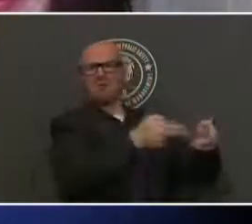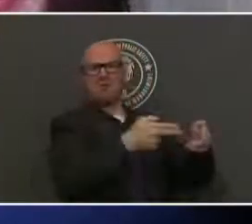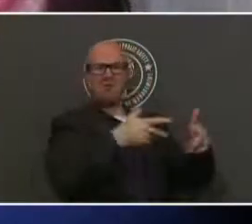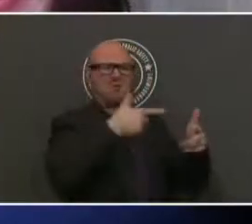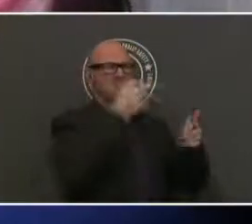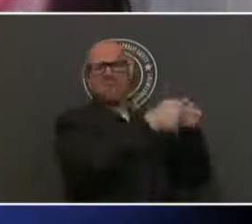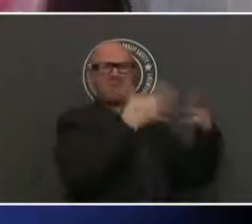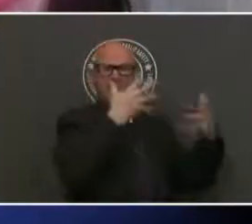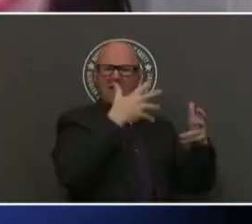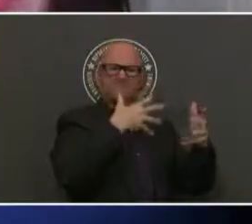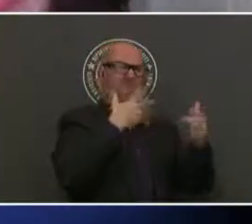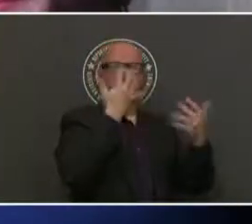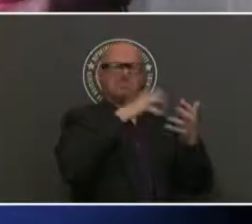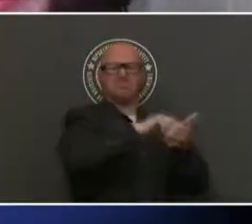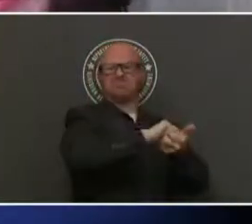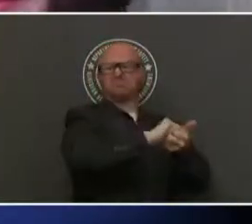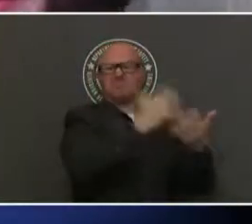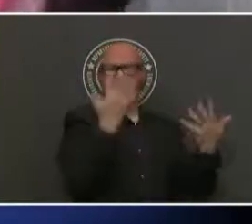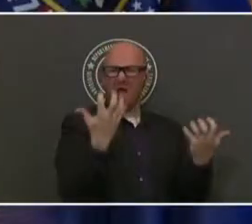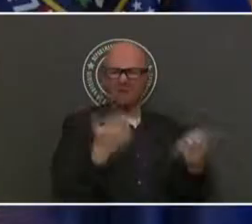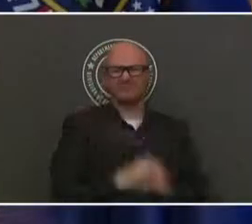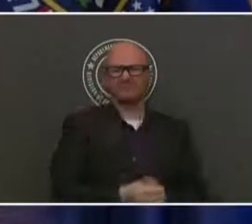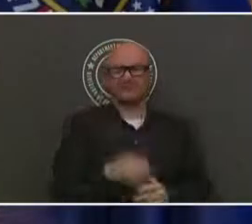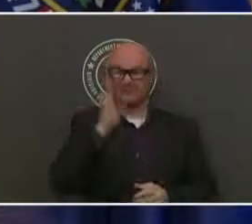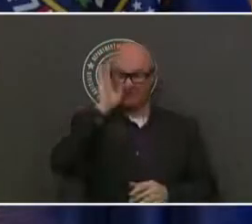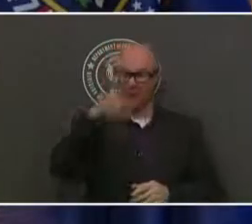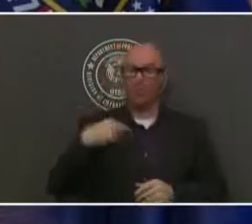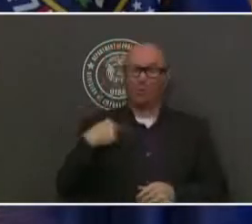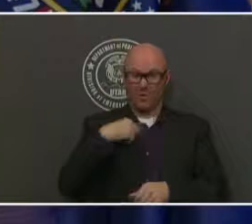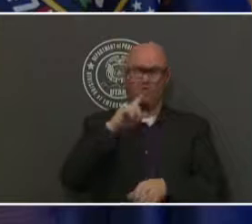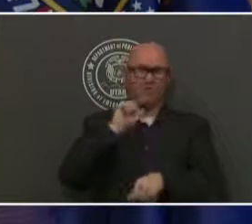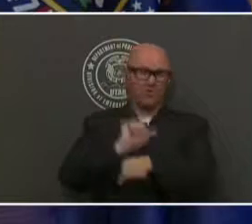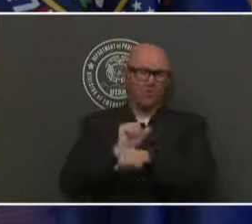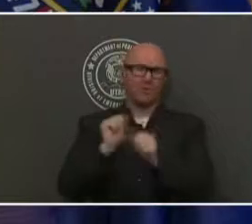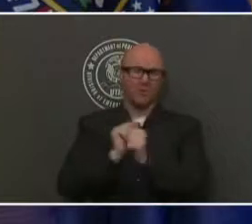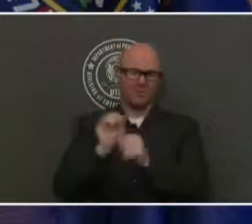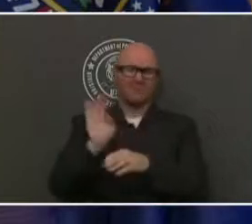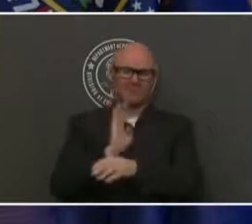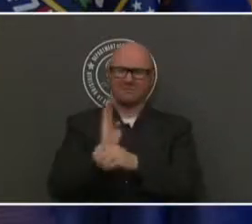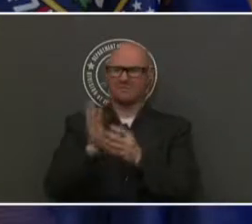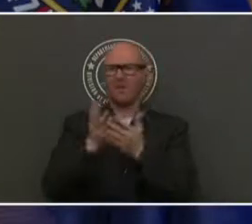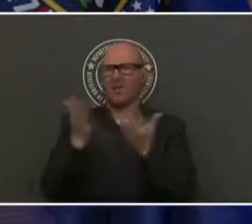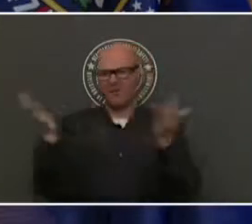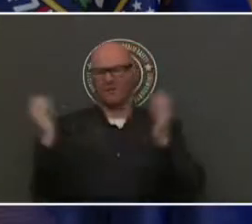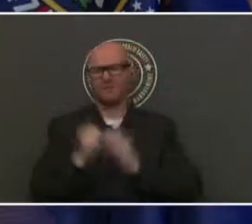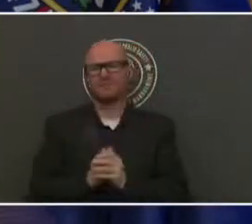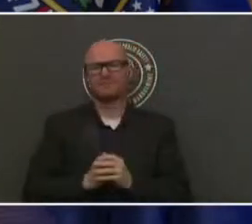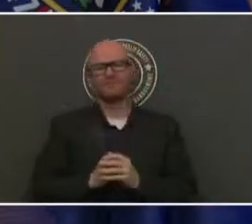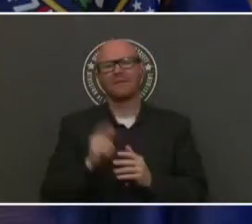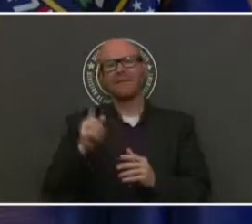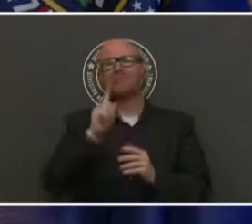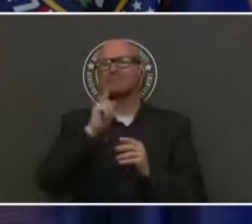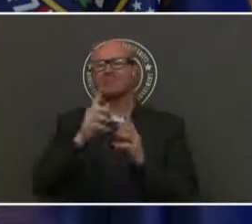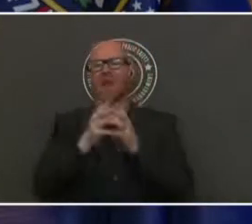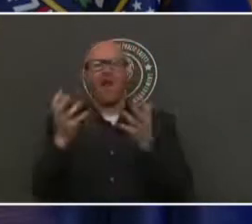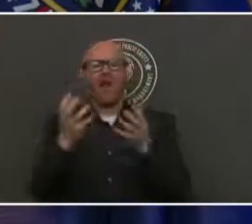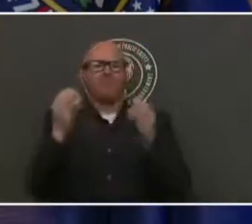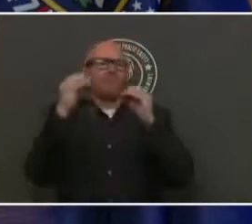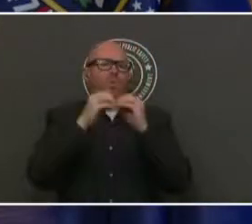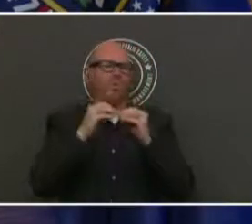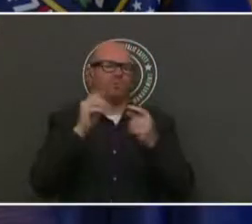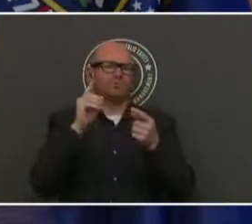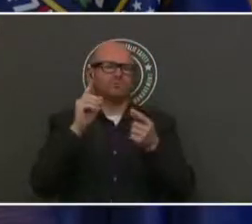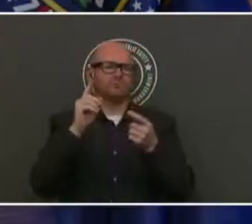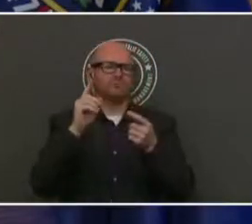we're working very closely with those businesses. I will say that there are a lot more to both of those stories than were